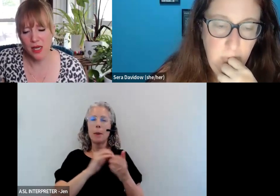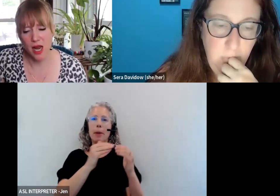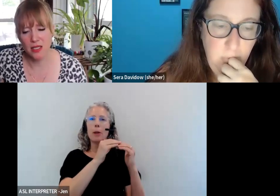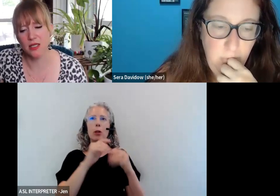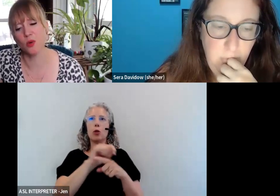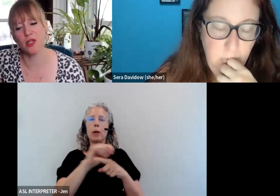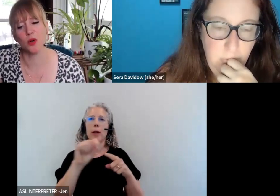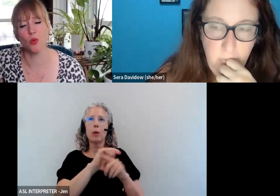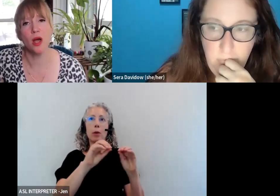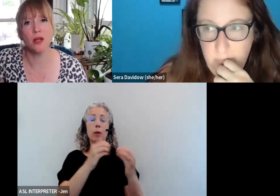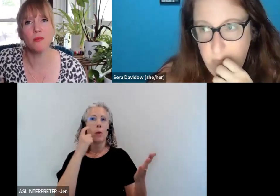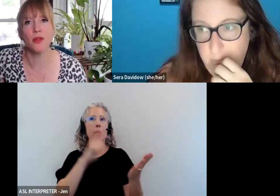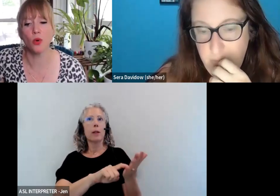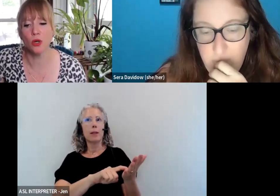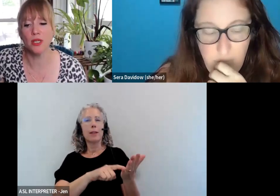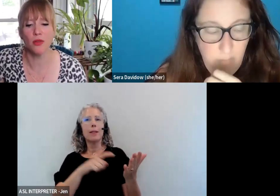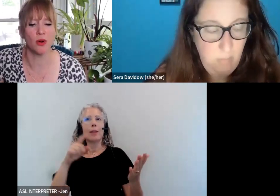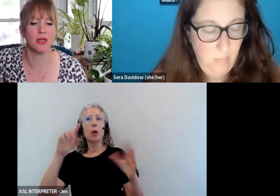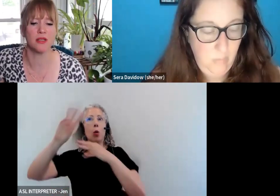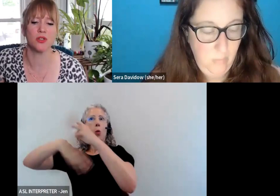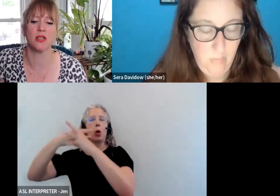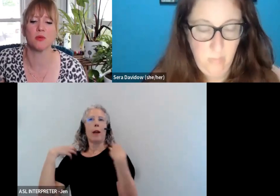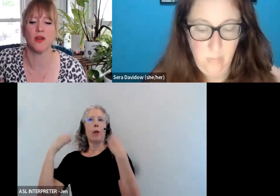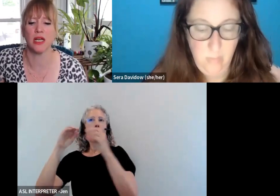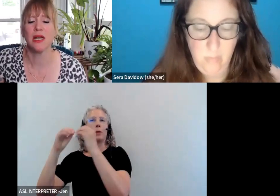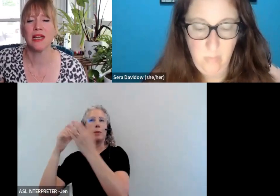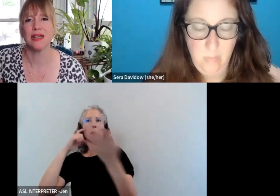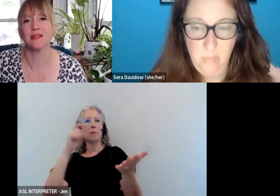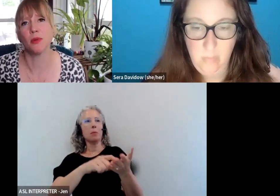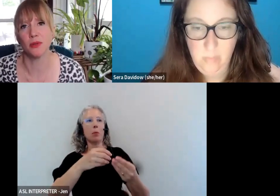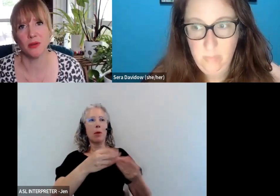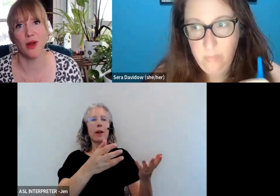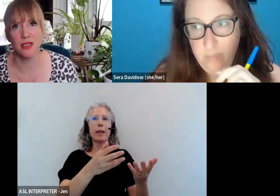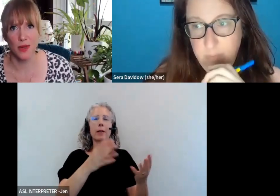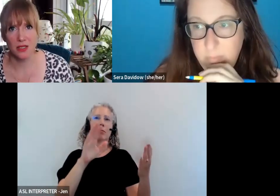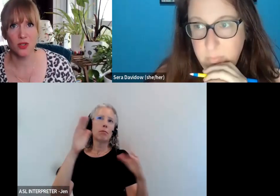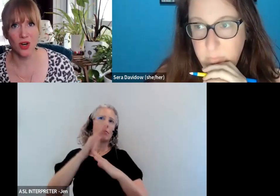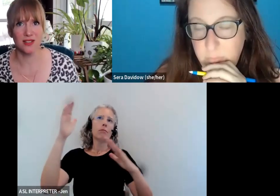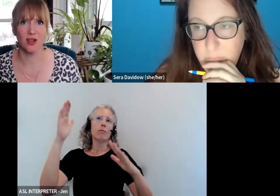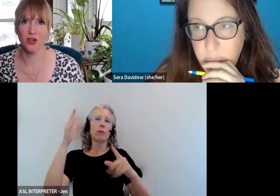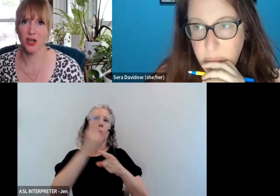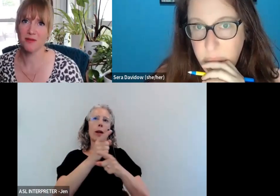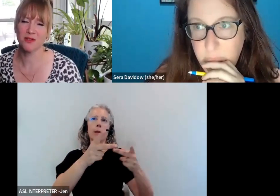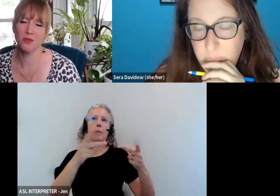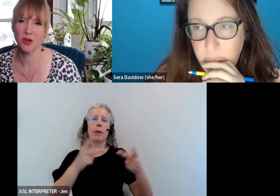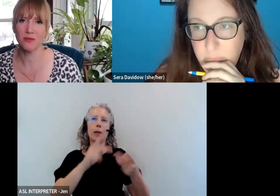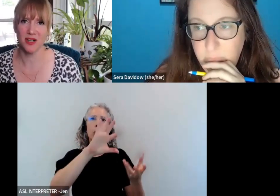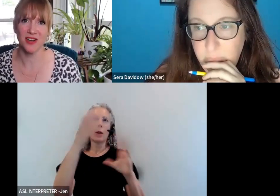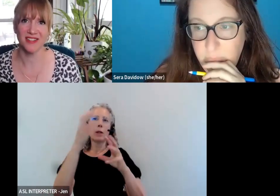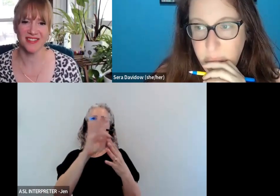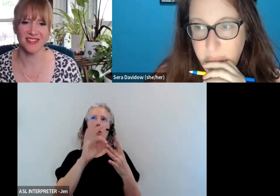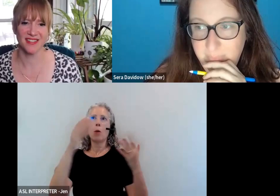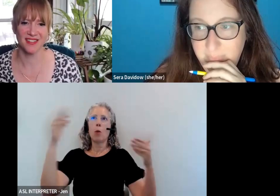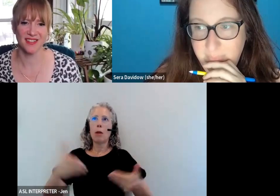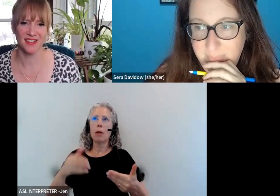was recognized in 2021 by the World Health Organization as providing exemplary rights-based crisis alternatives. Welcome,